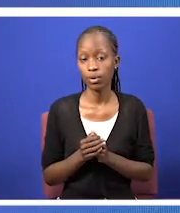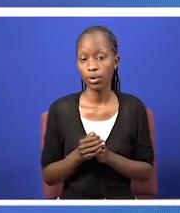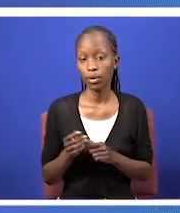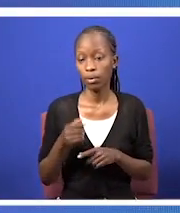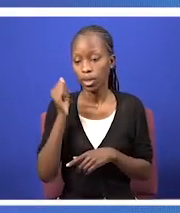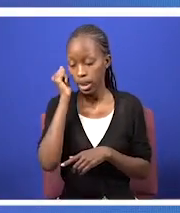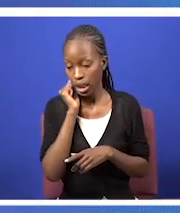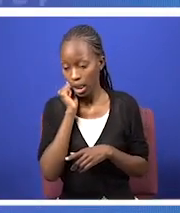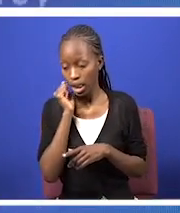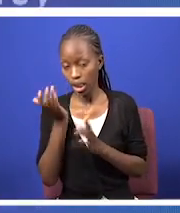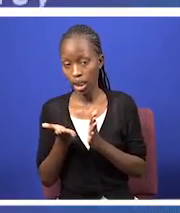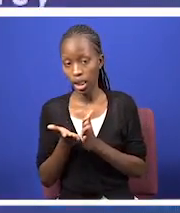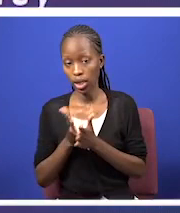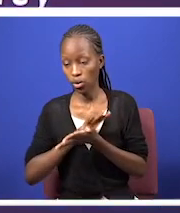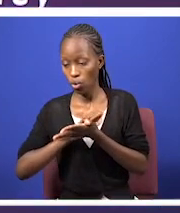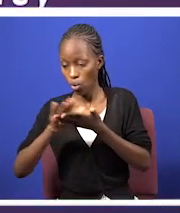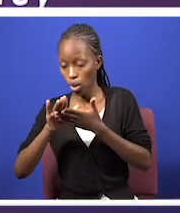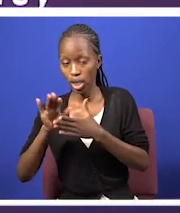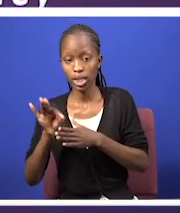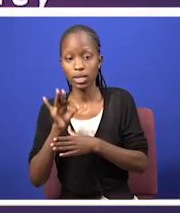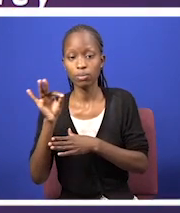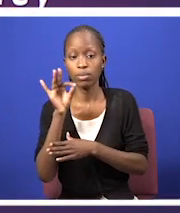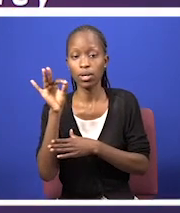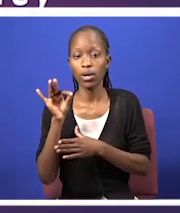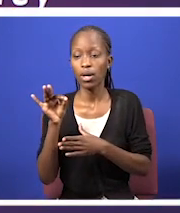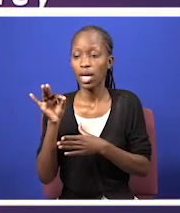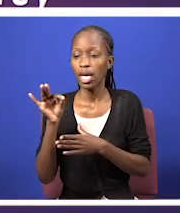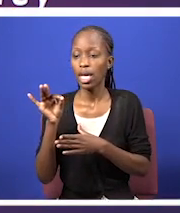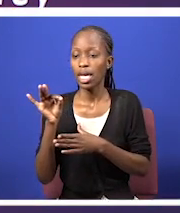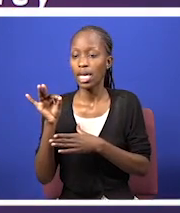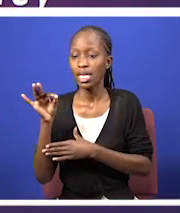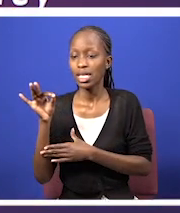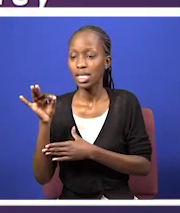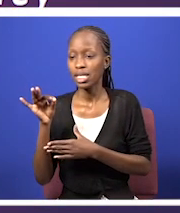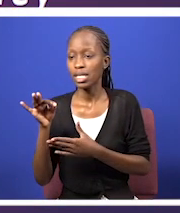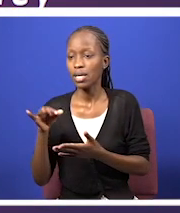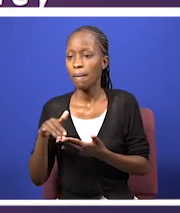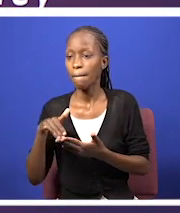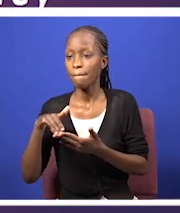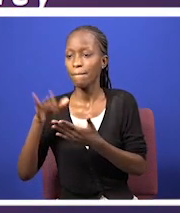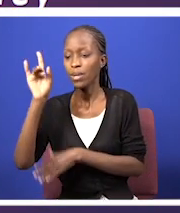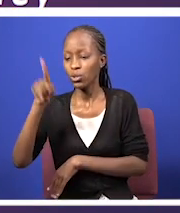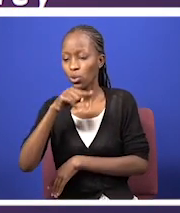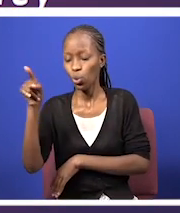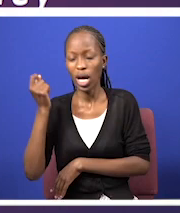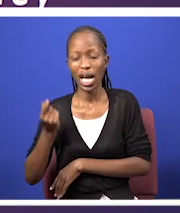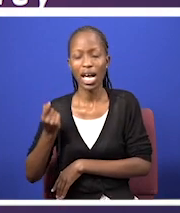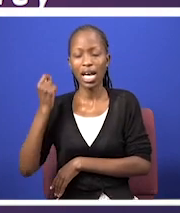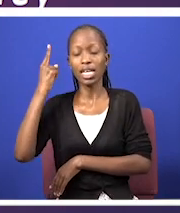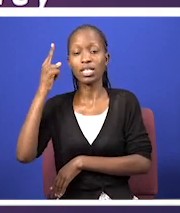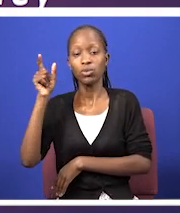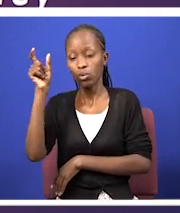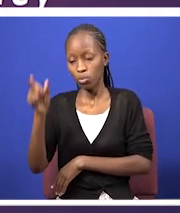quote from the late Dr. Miles Monroe, the Holy Spirit is the most misunderstood person on earth and the